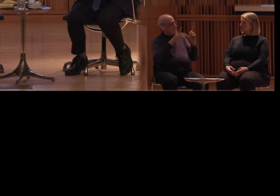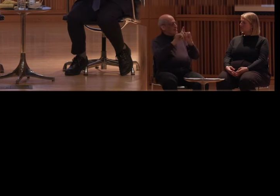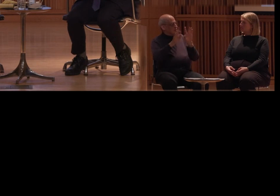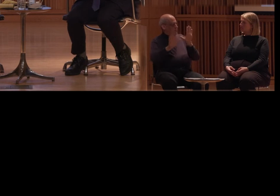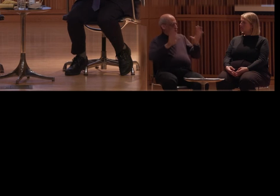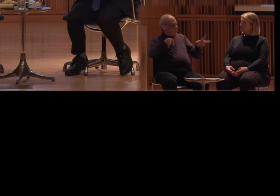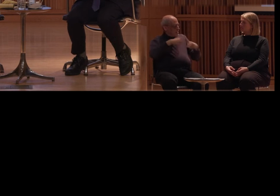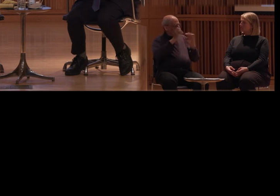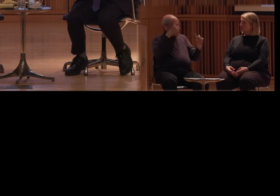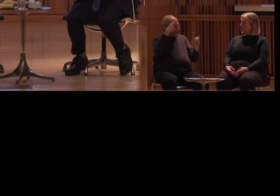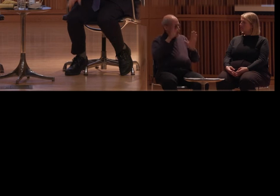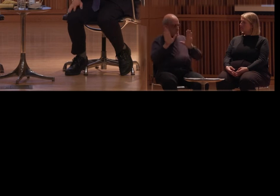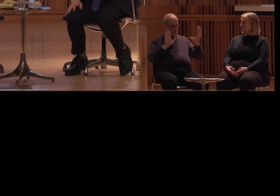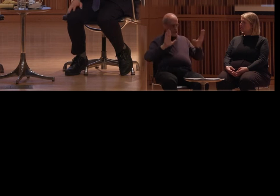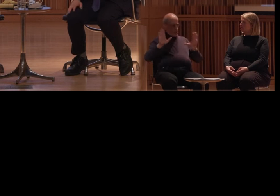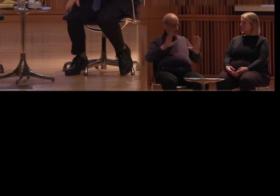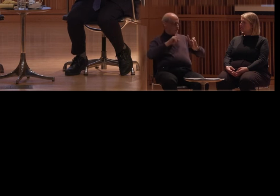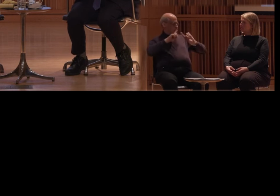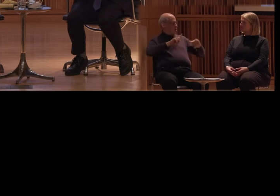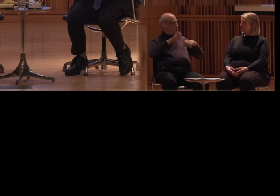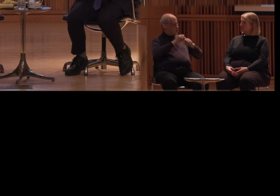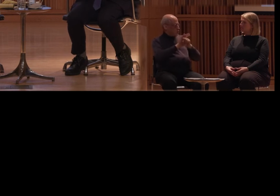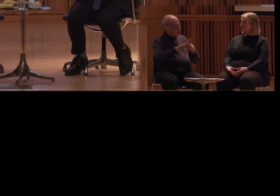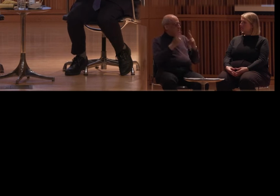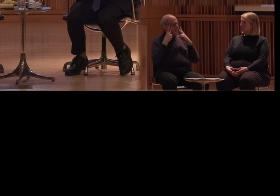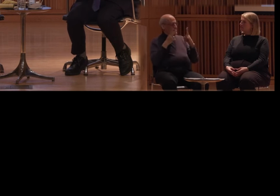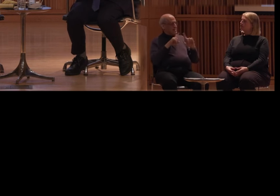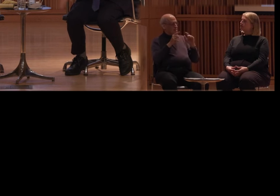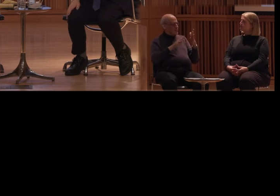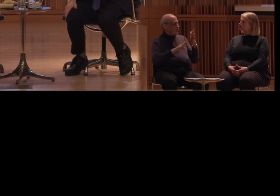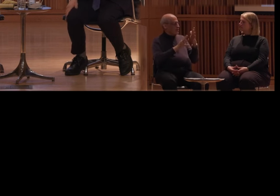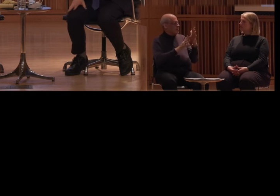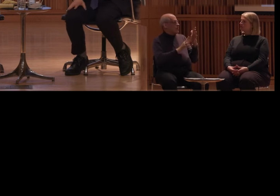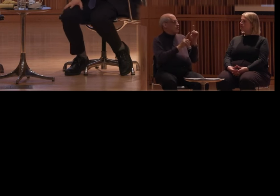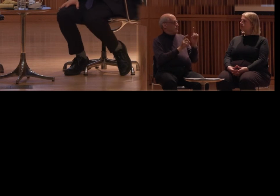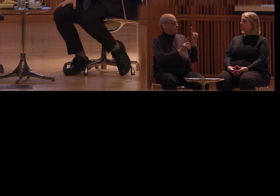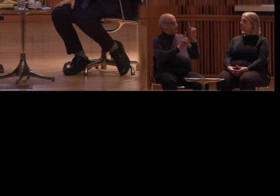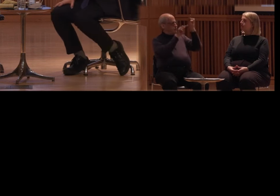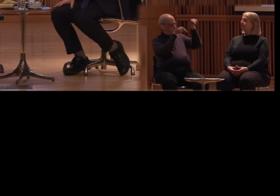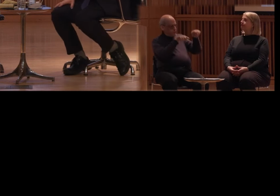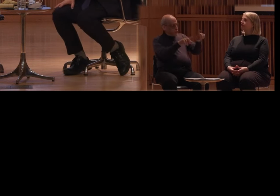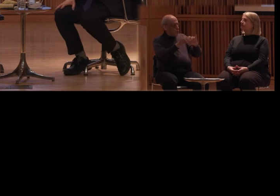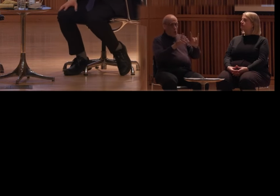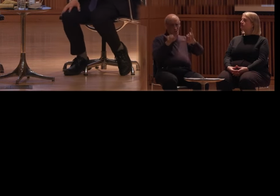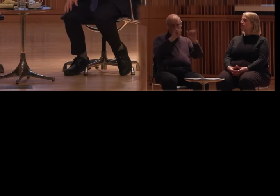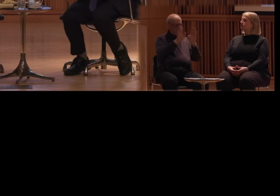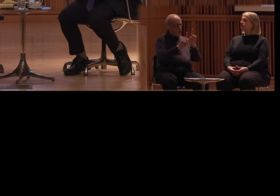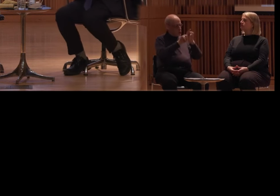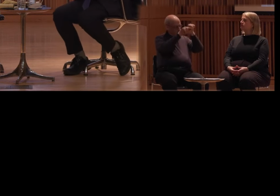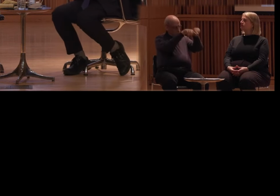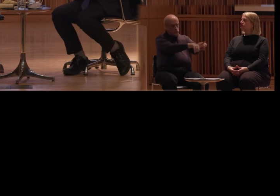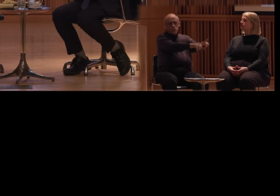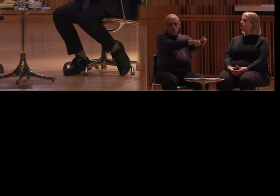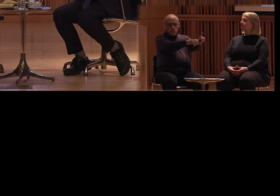governance resulted in different kinds of COVID spikes or lulls. And I found that exercise to become